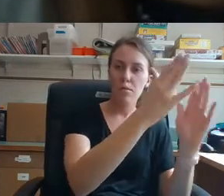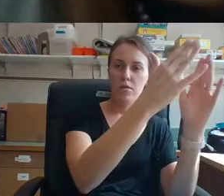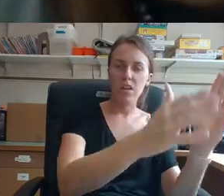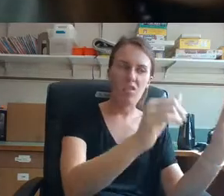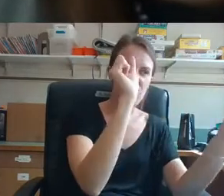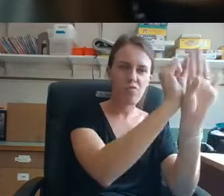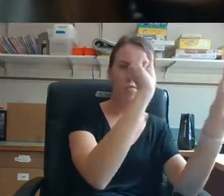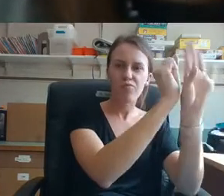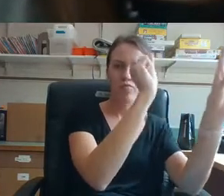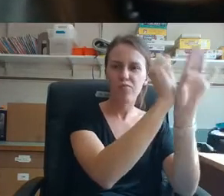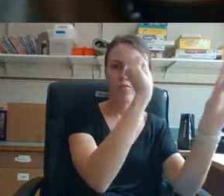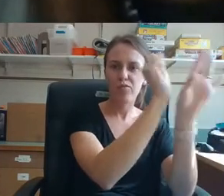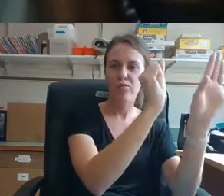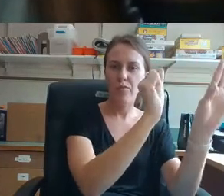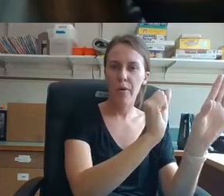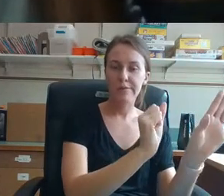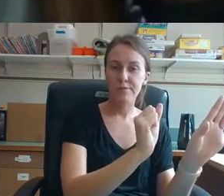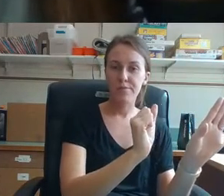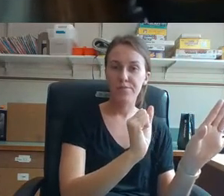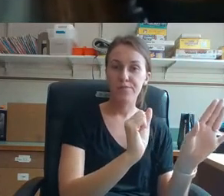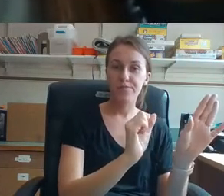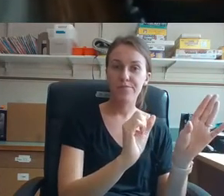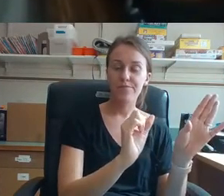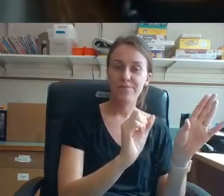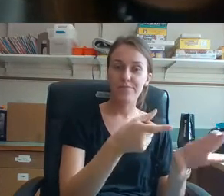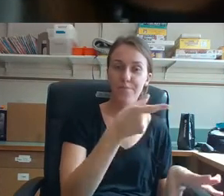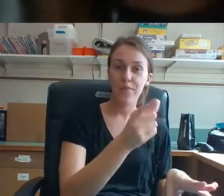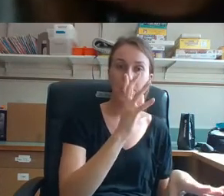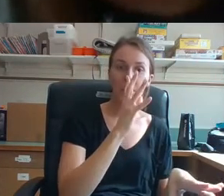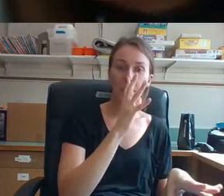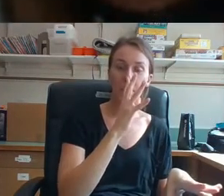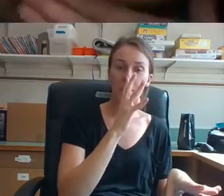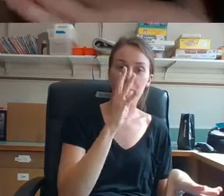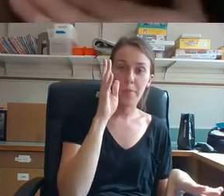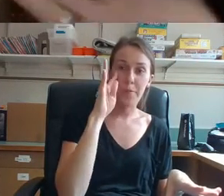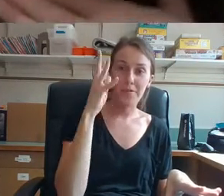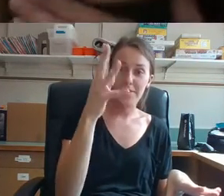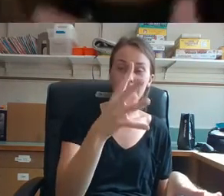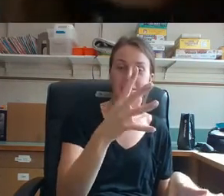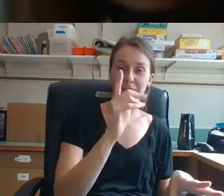he said in his best little girly voice. Grandmother, it's me. Squeaky.